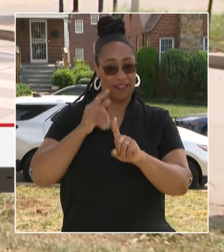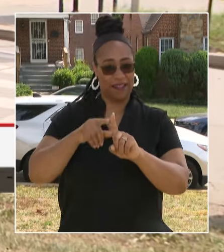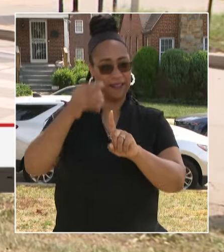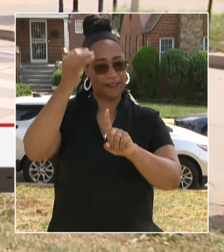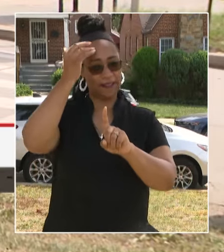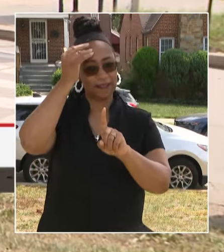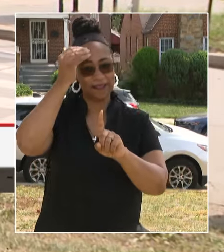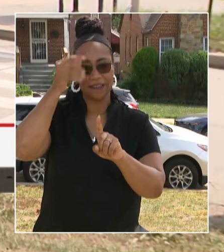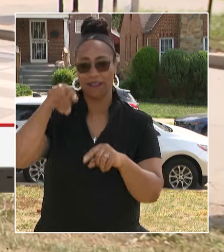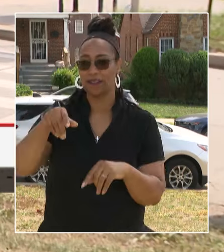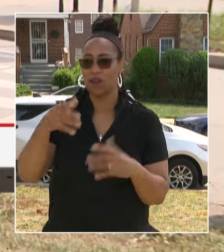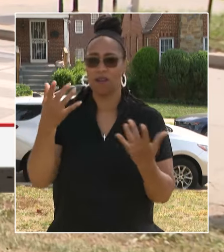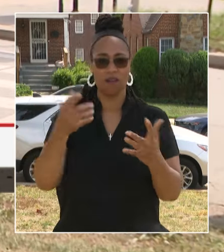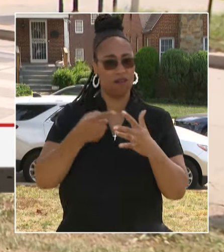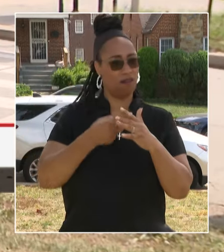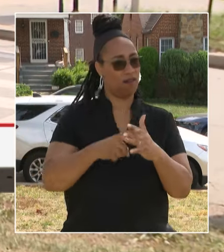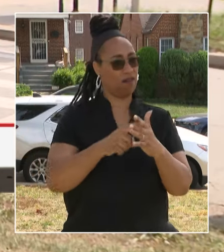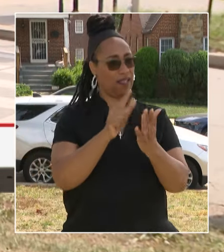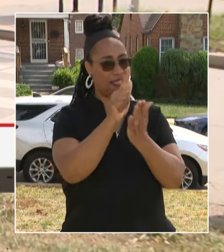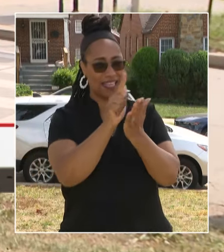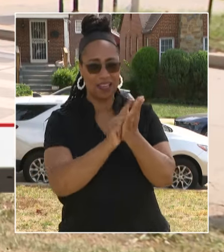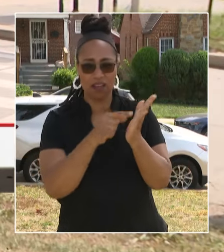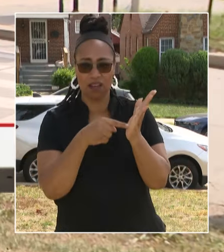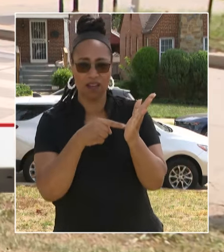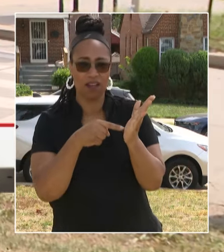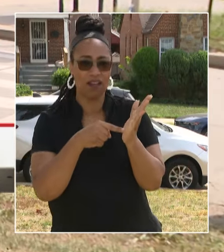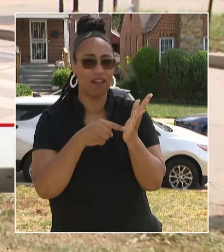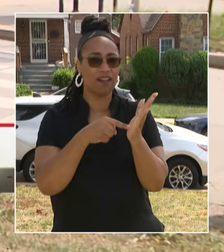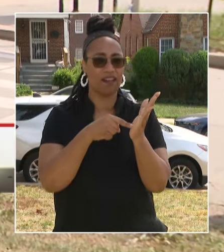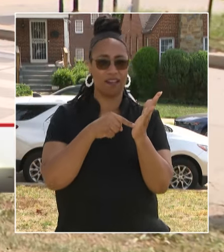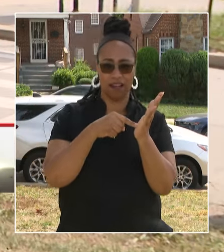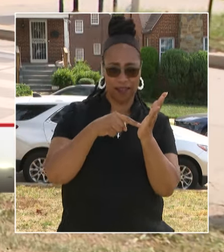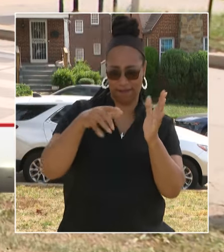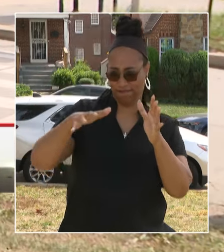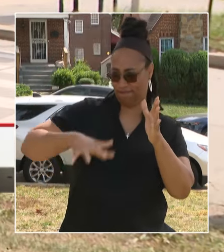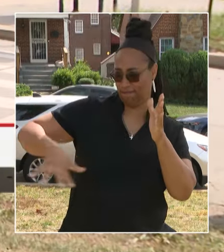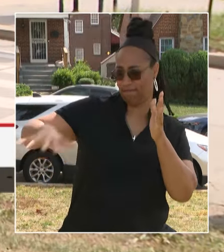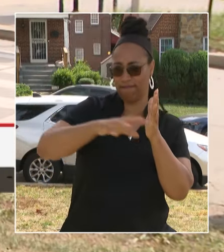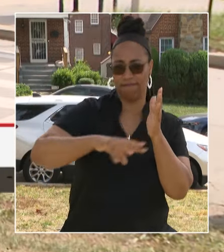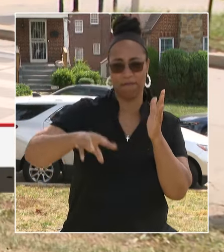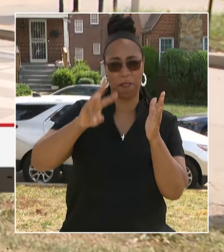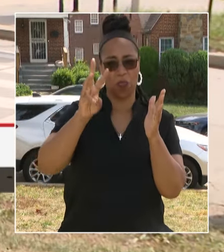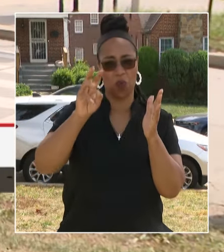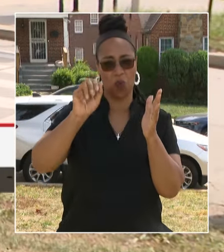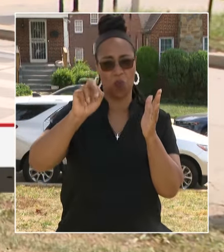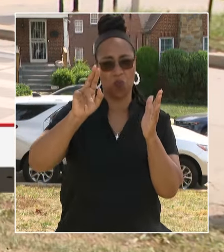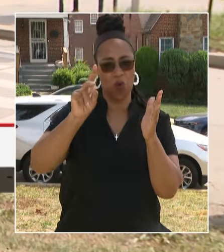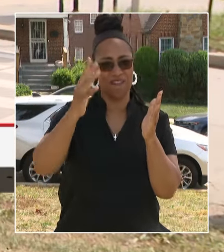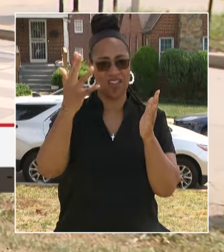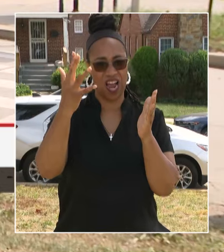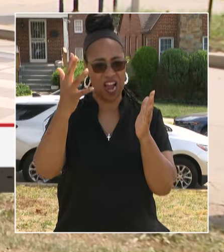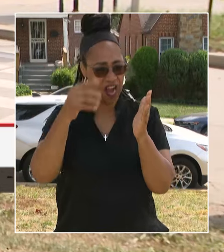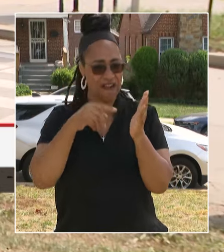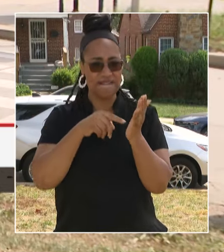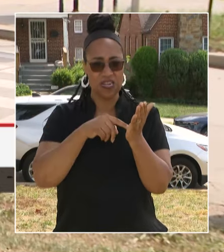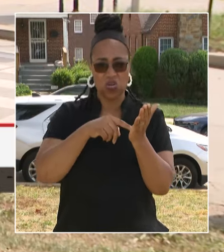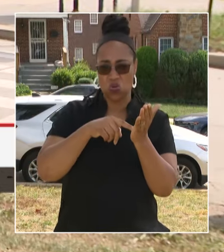Ward 5, I went to some trusted neighbors. I called up Bob King,